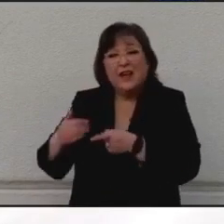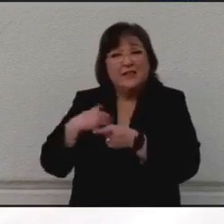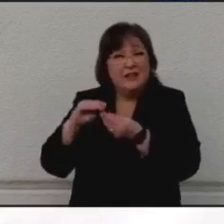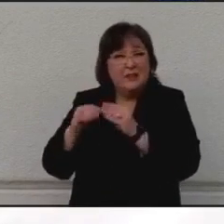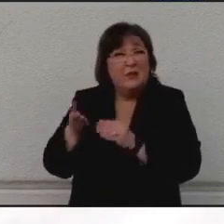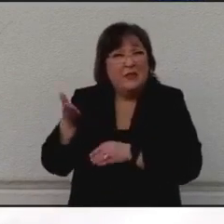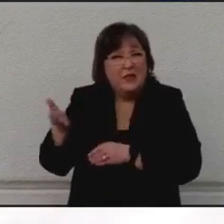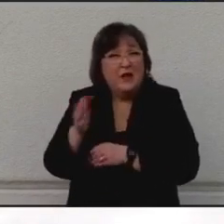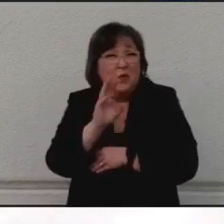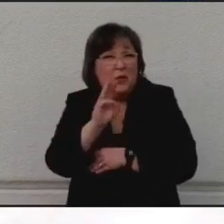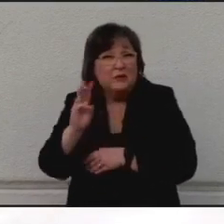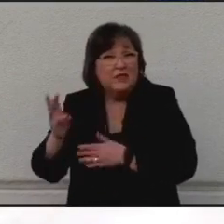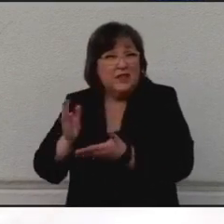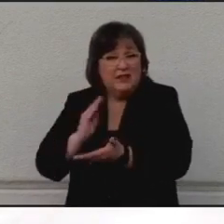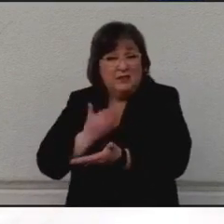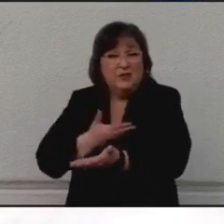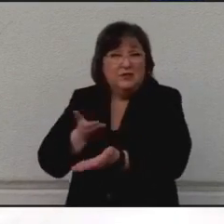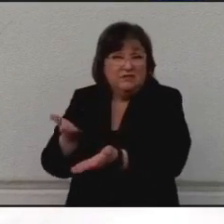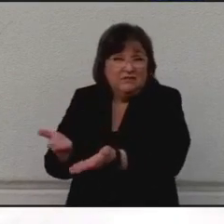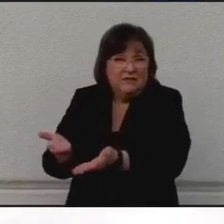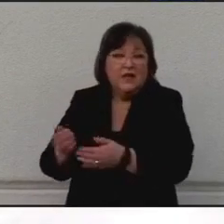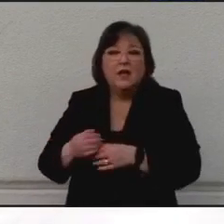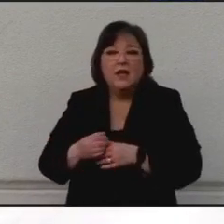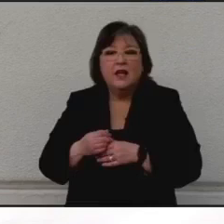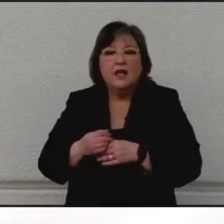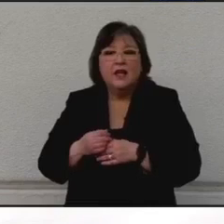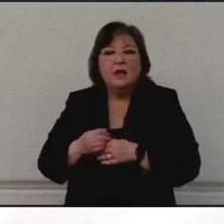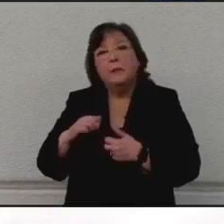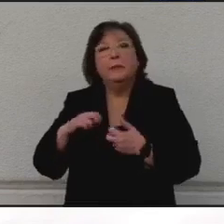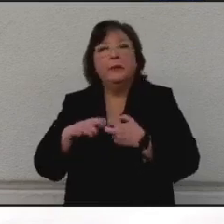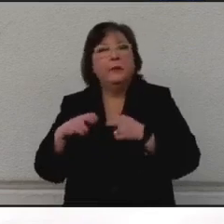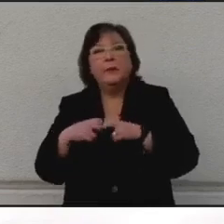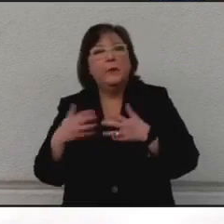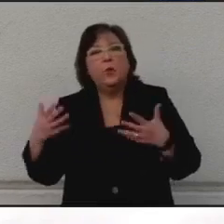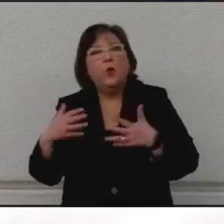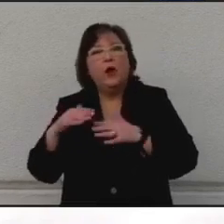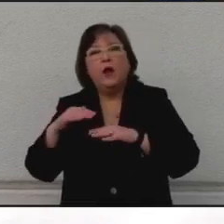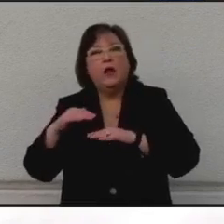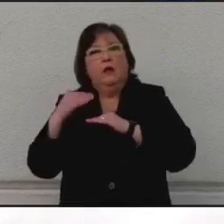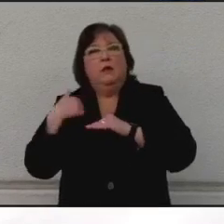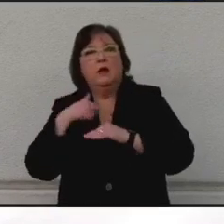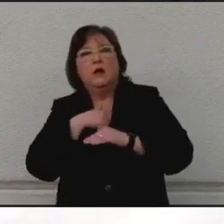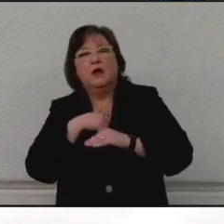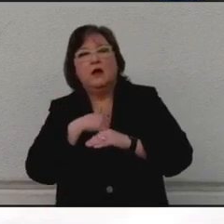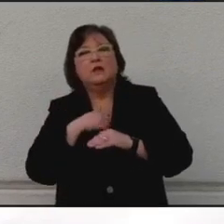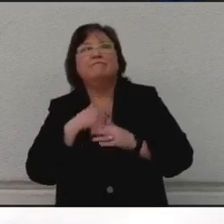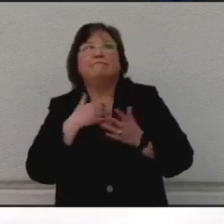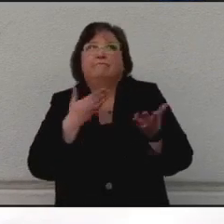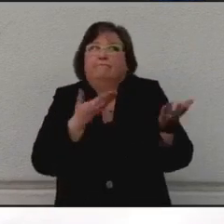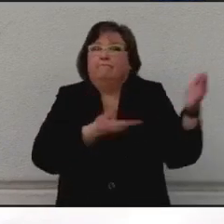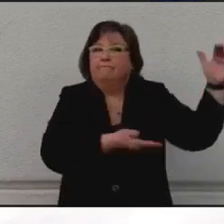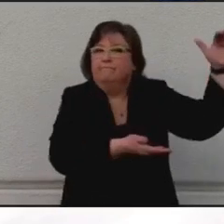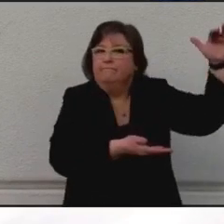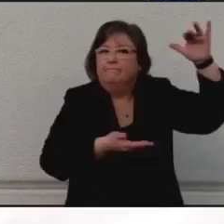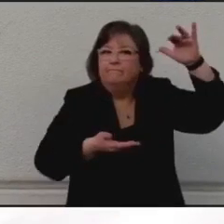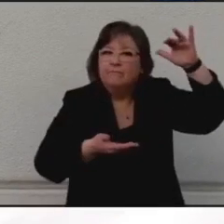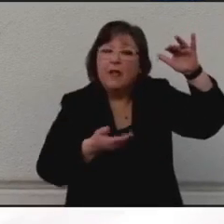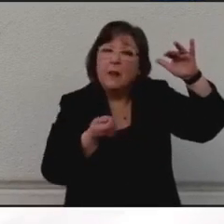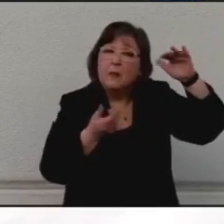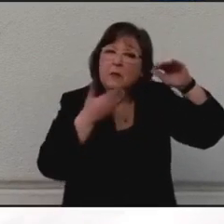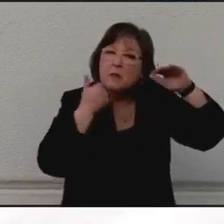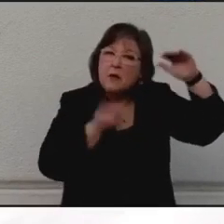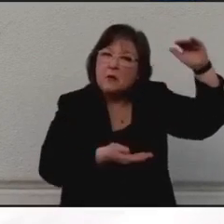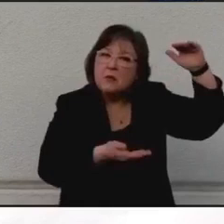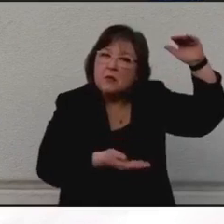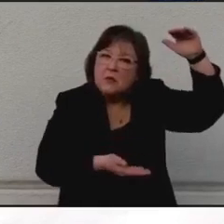And we don't get estimates for this is what your supply will look like in a week or 2 weeks or 4 weeks. So we do everything